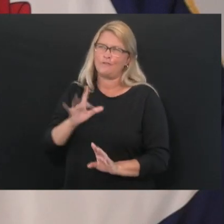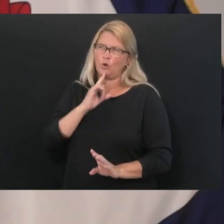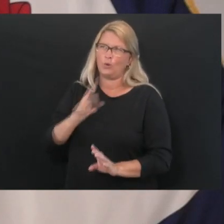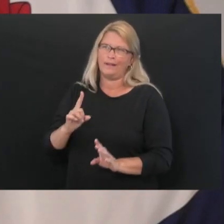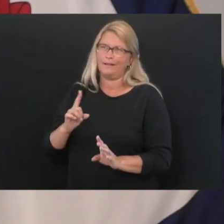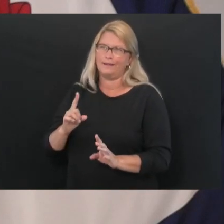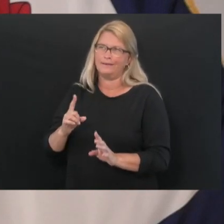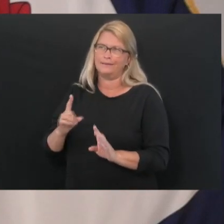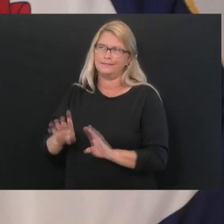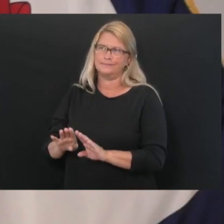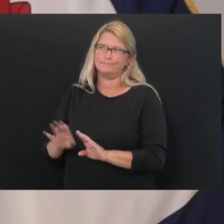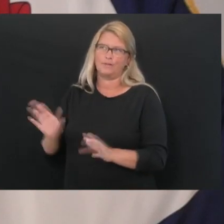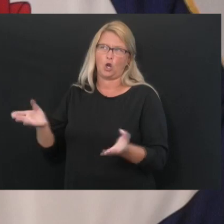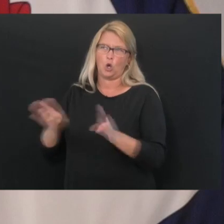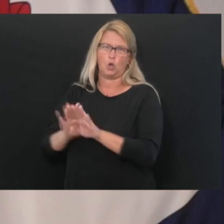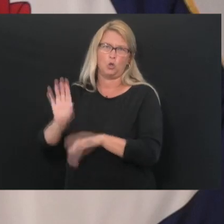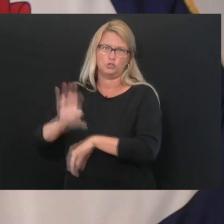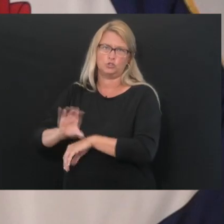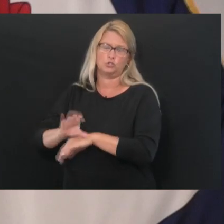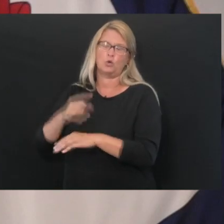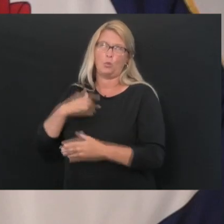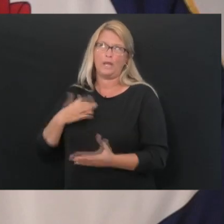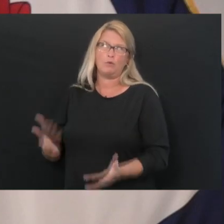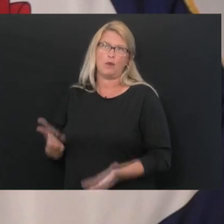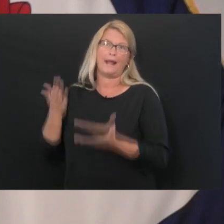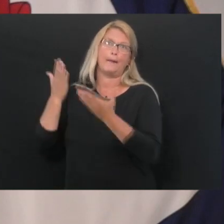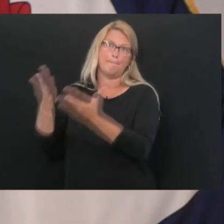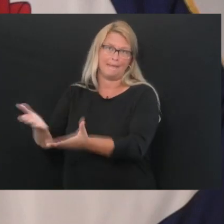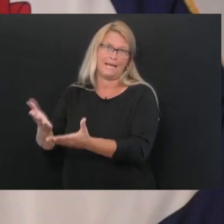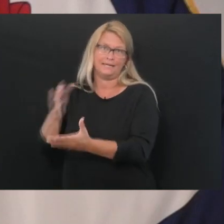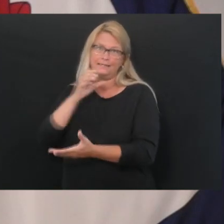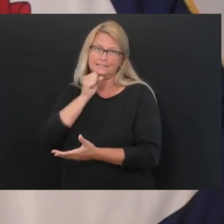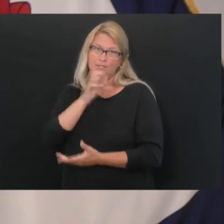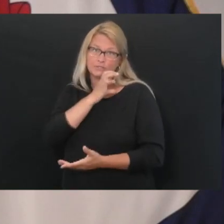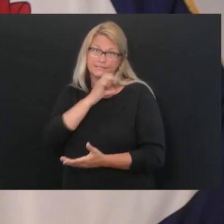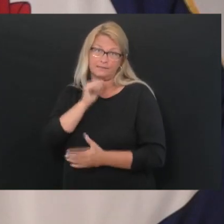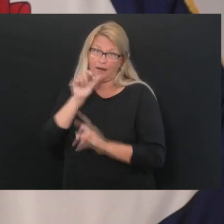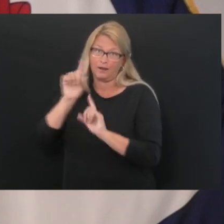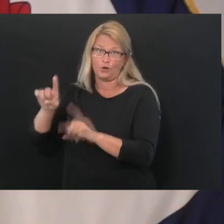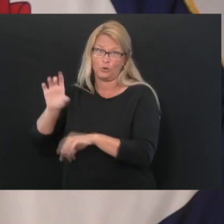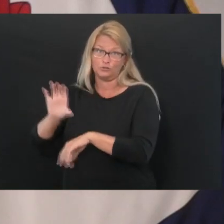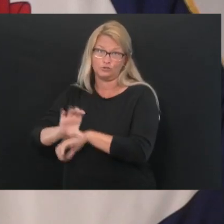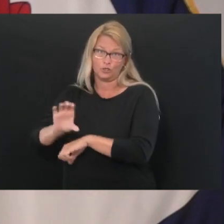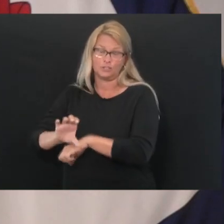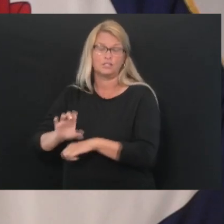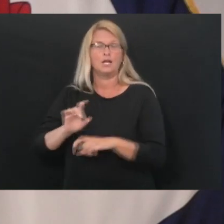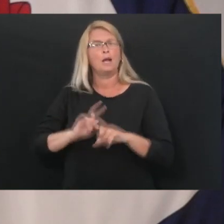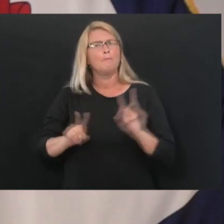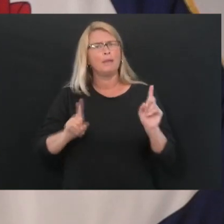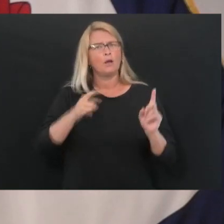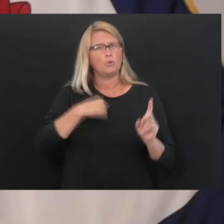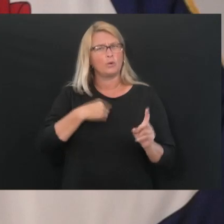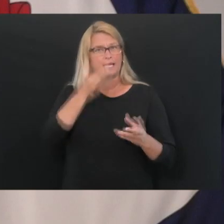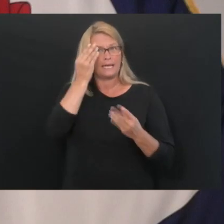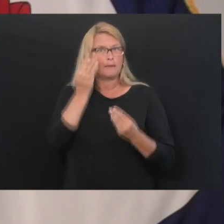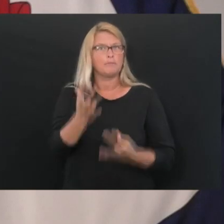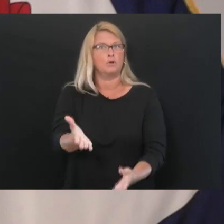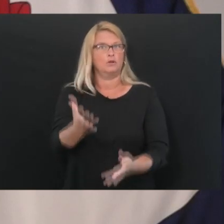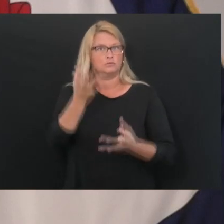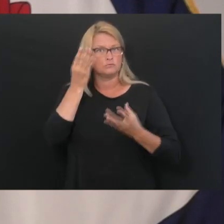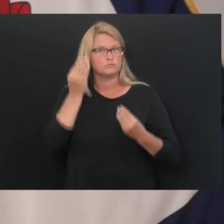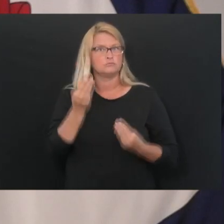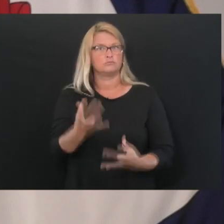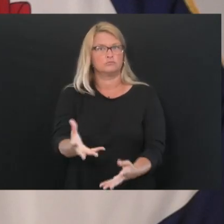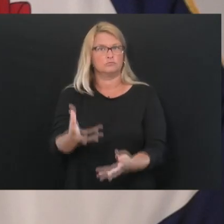we said we highly recommended that the elderly don't go. And when we were saying to you that we kept in